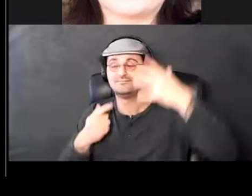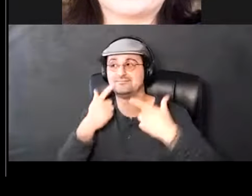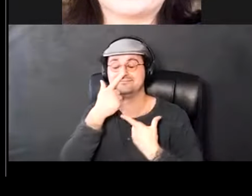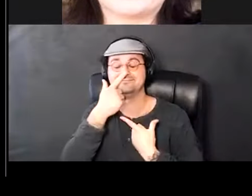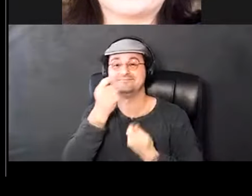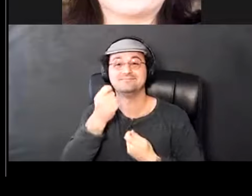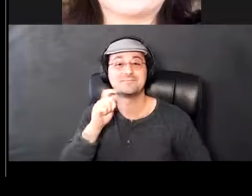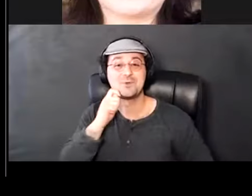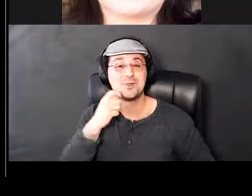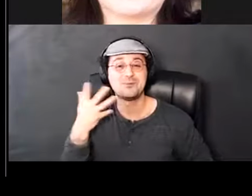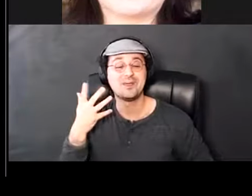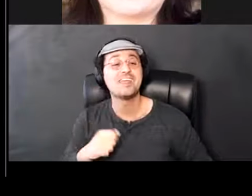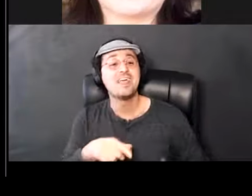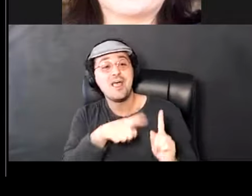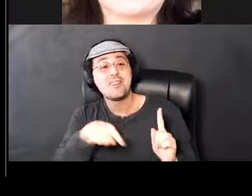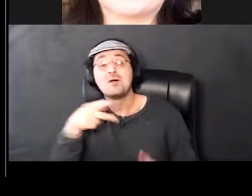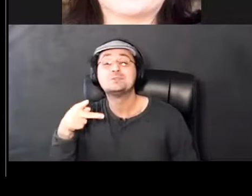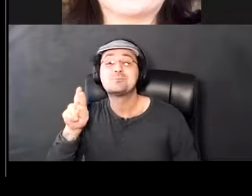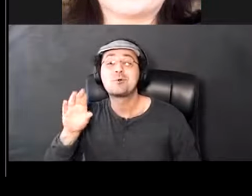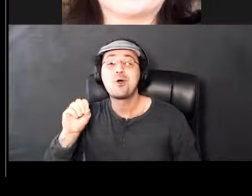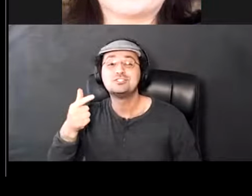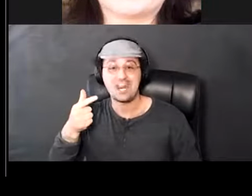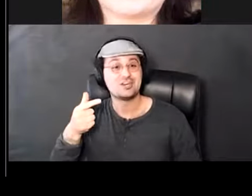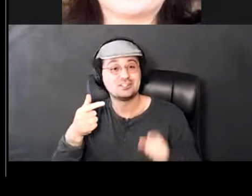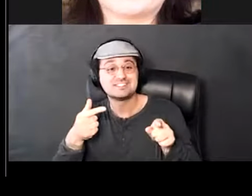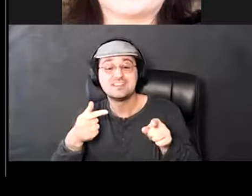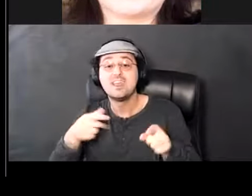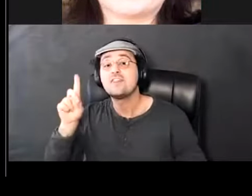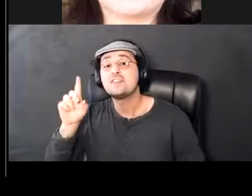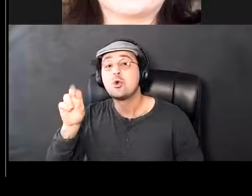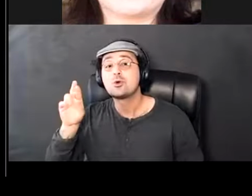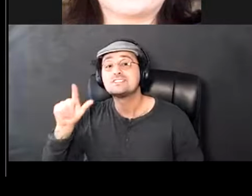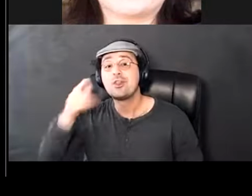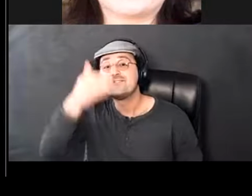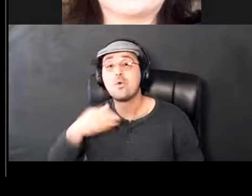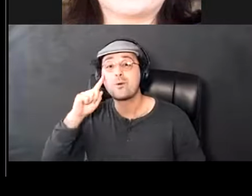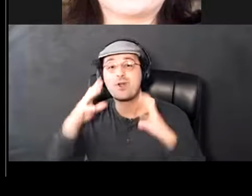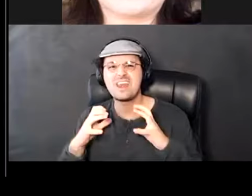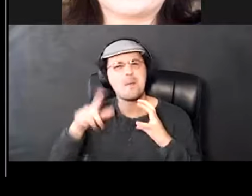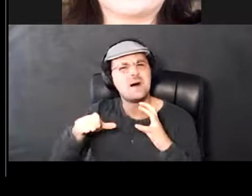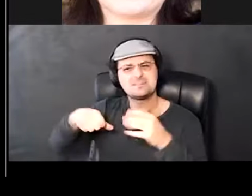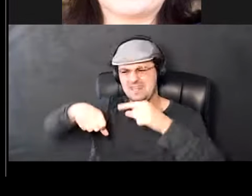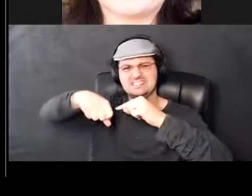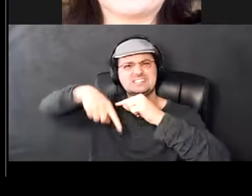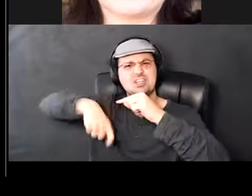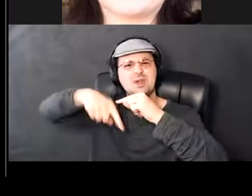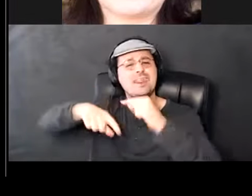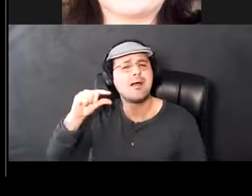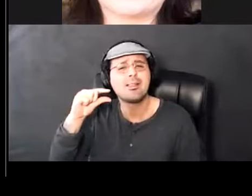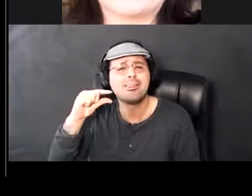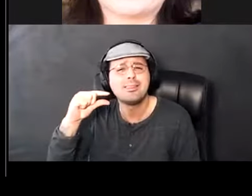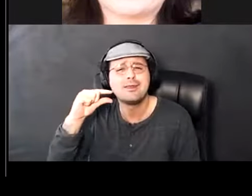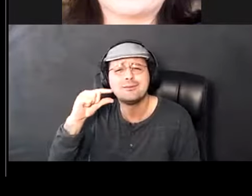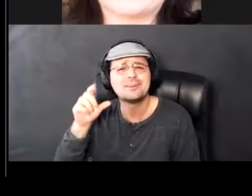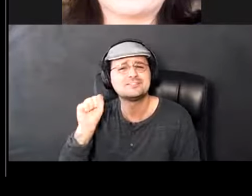was that, you know, these progenitors up here in the dorsal forebrain that are labeled in blue up here, they must be secreting just a little bit of sonic hedgehog.